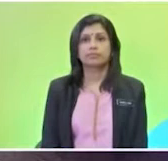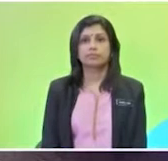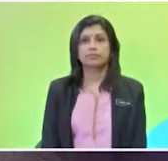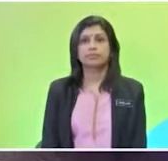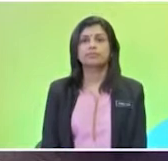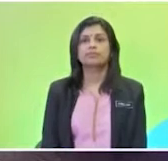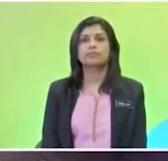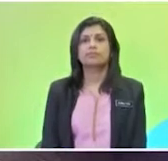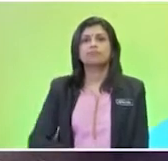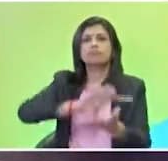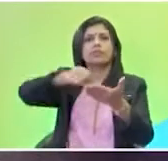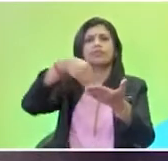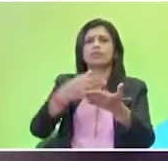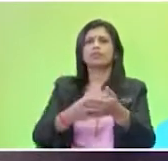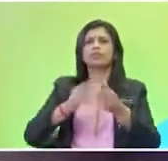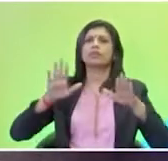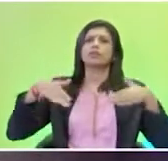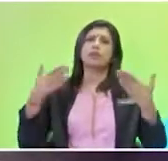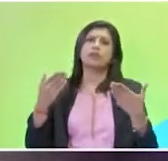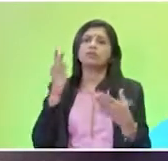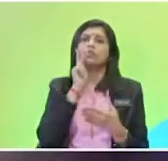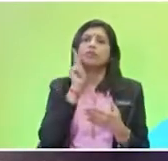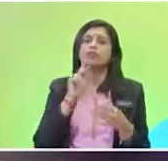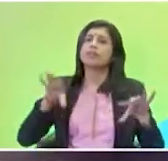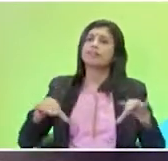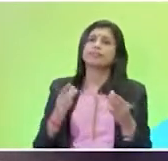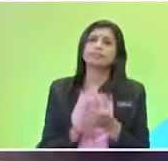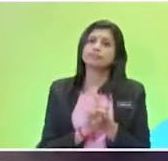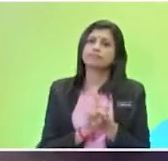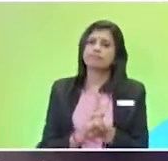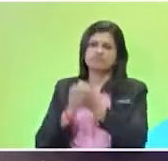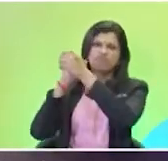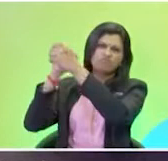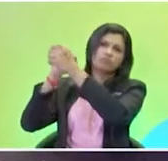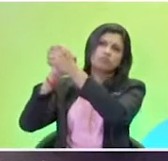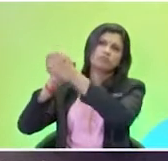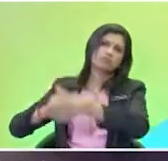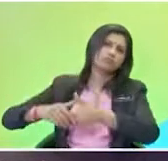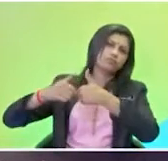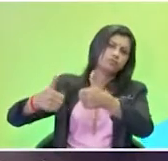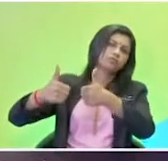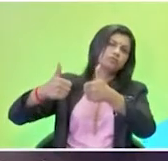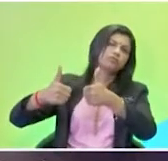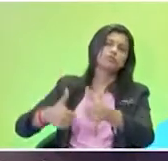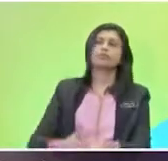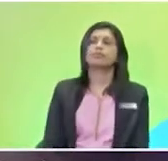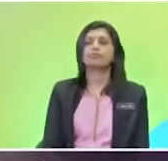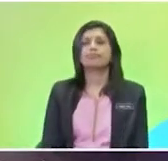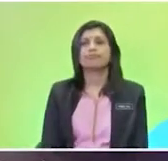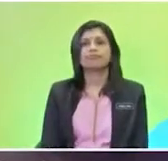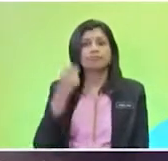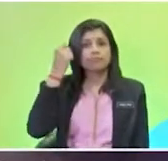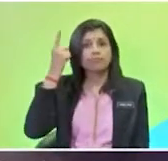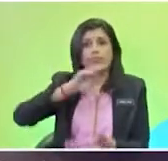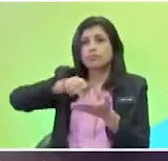to know my overall performance. Wow, overall it's rewards really for today. Awesome today. You understand, you grasp everything